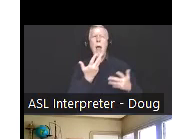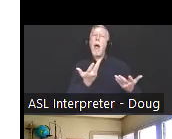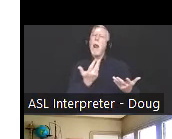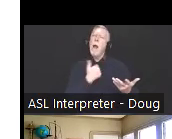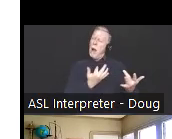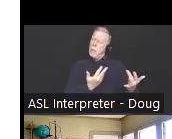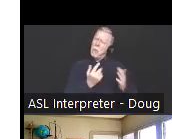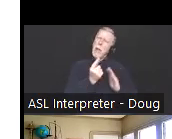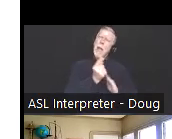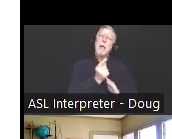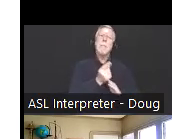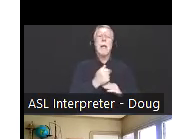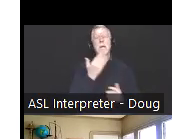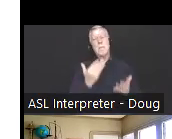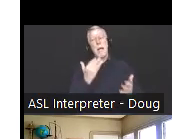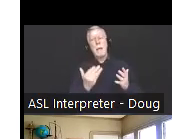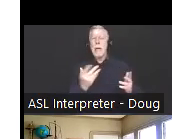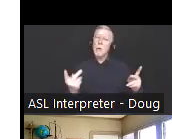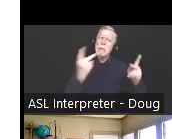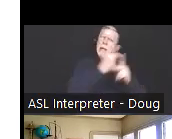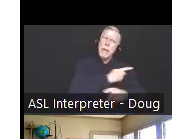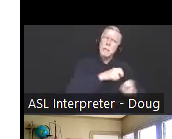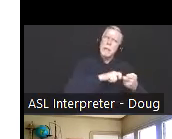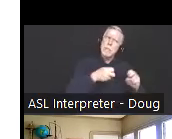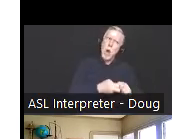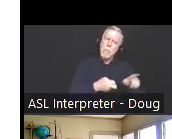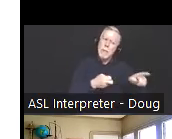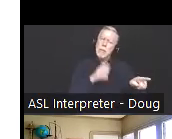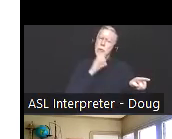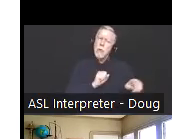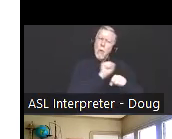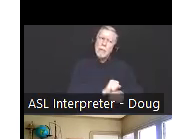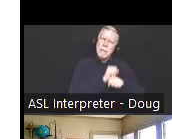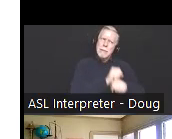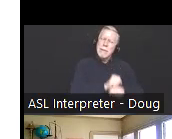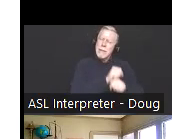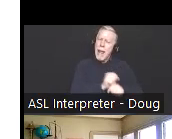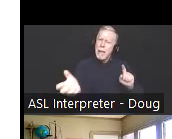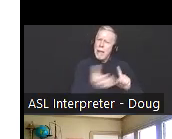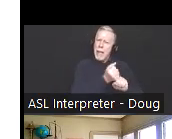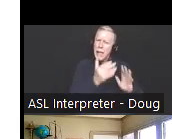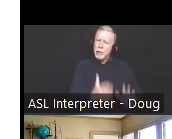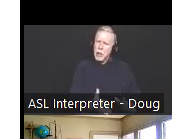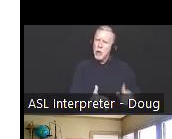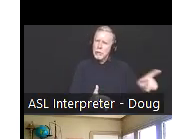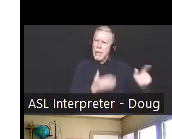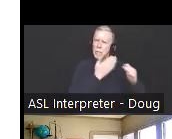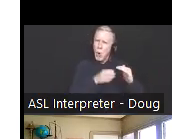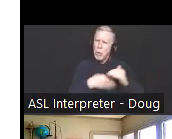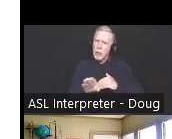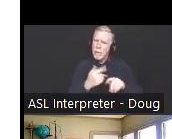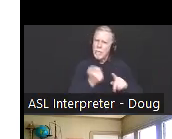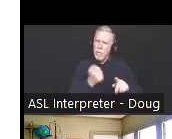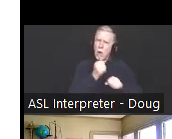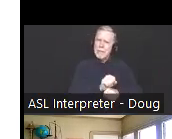they going to exacerbate the problem? These are the old slave catchers, right? They're the progeny of the slave catchers. I don't know if